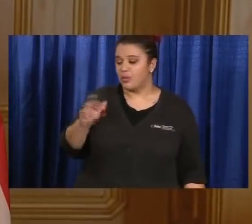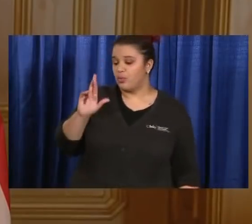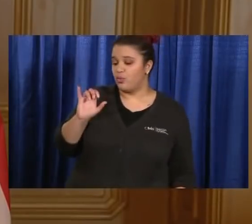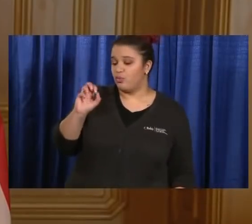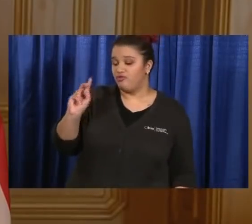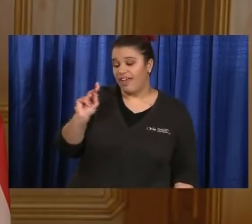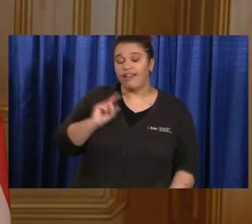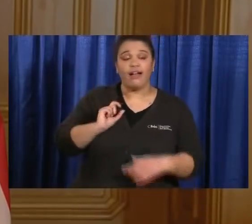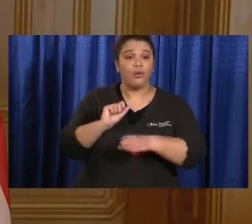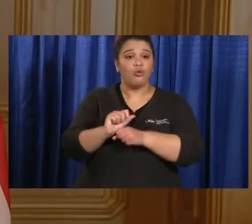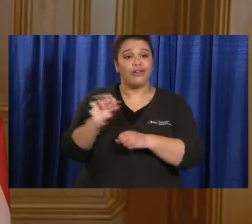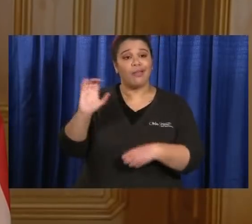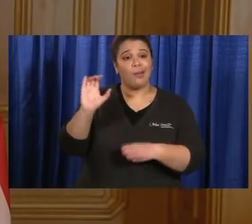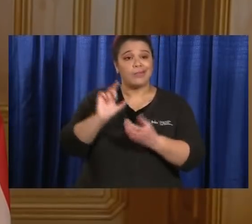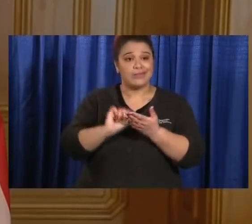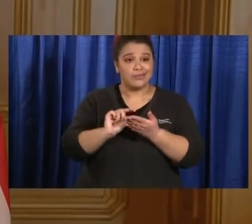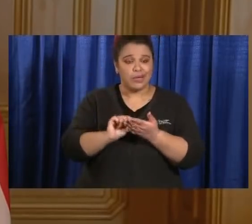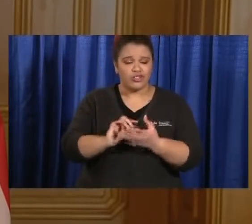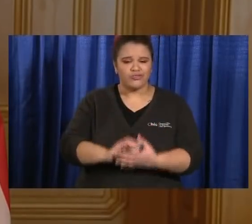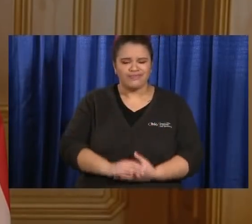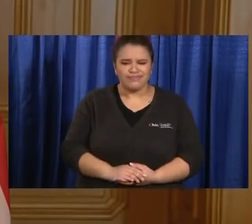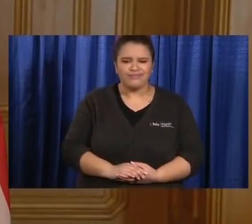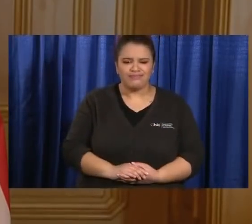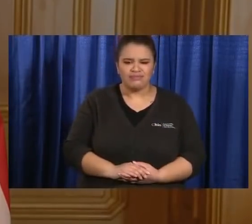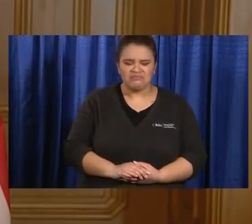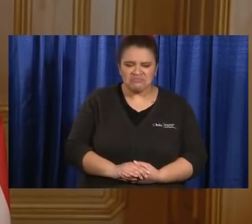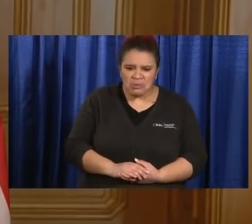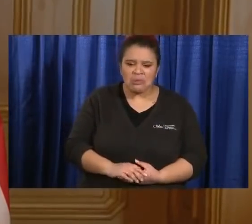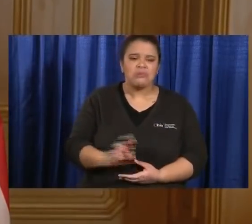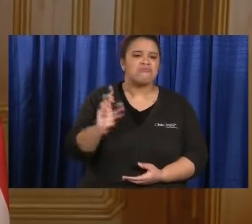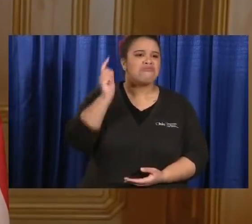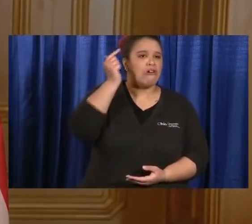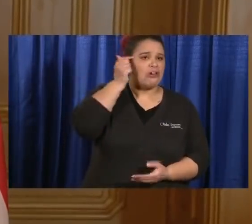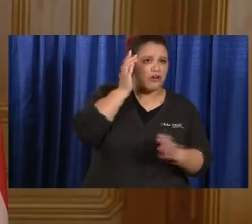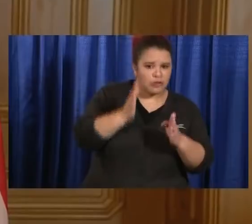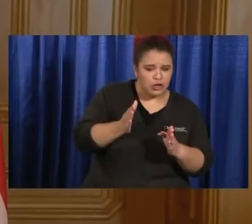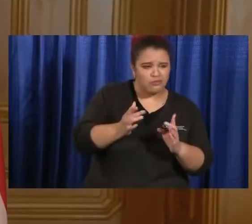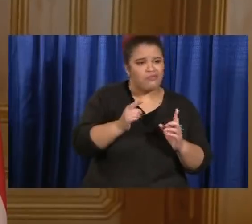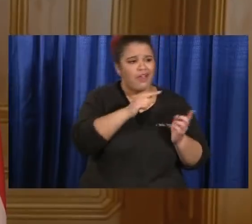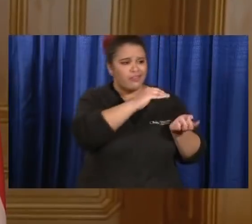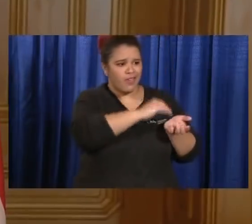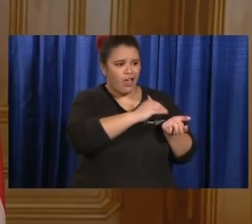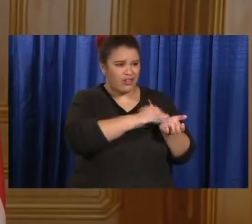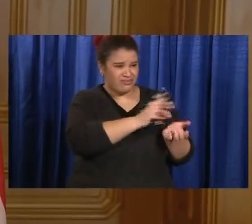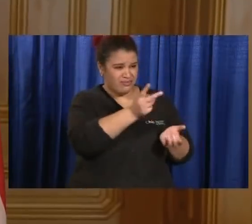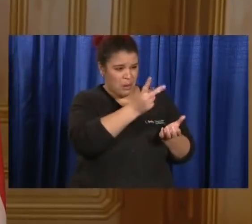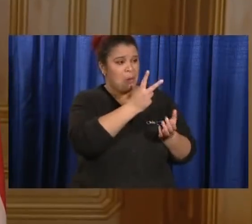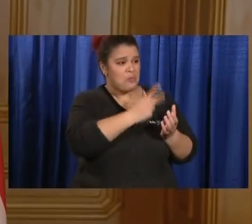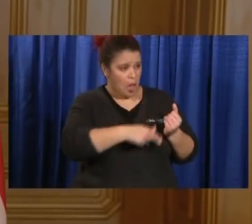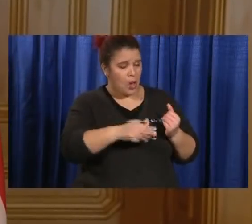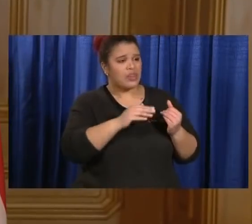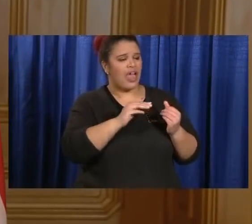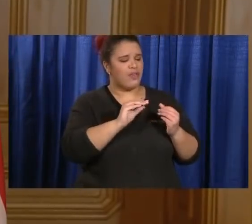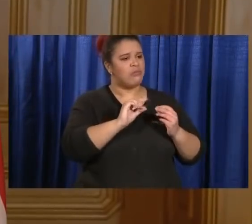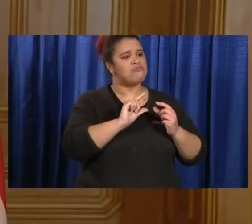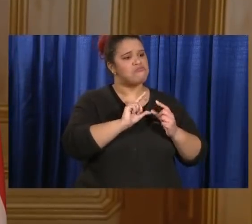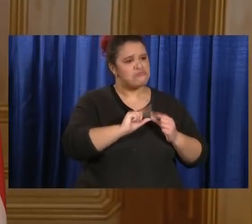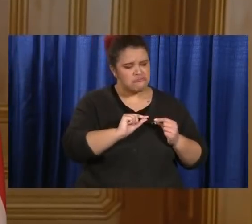the Columbus Dispatch. We've heard both Governor DeWine and Dr. Acton talk about the hard work that's going